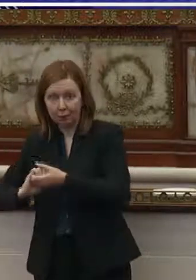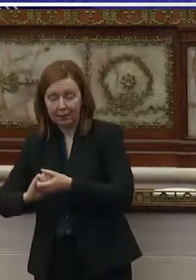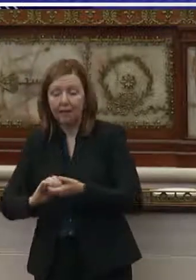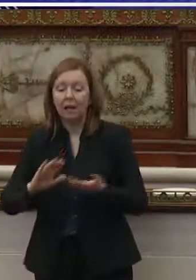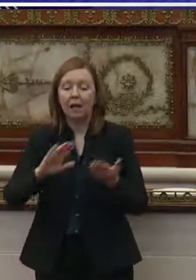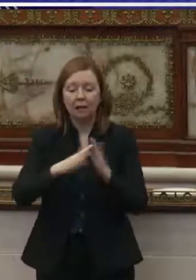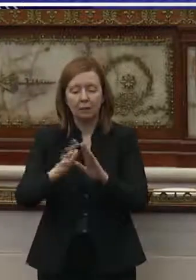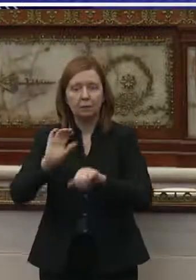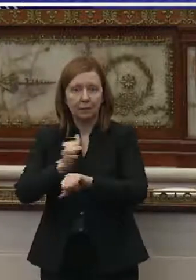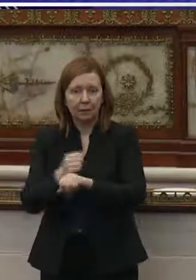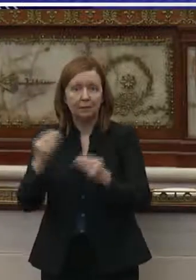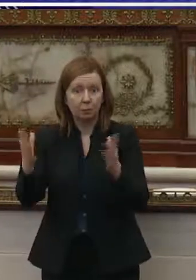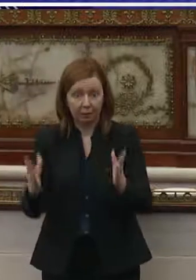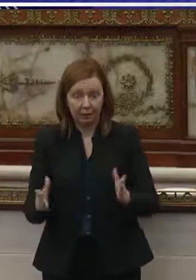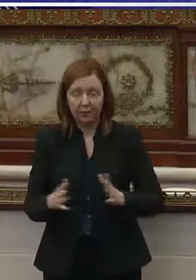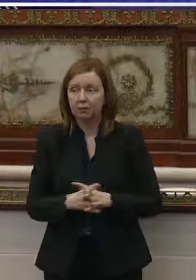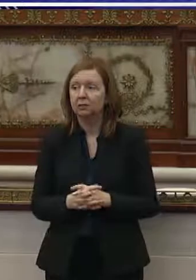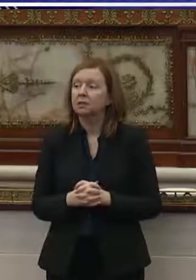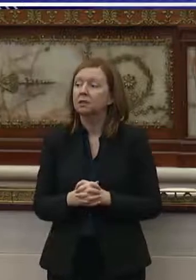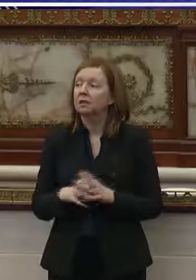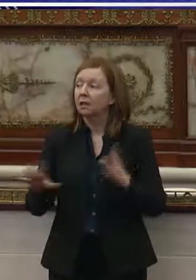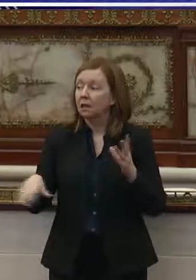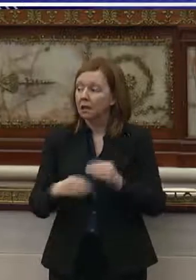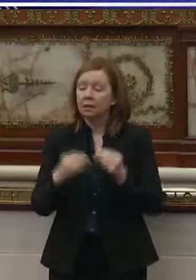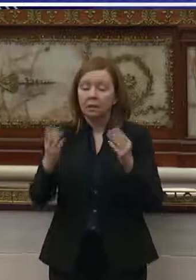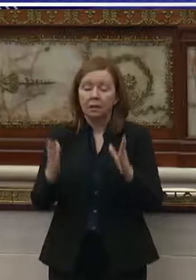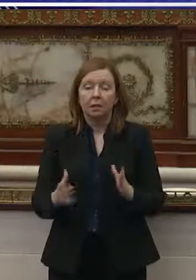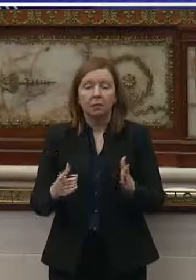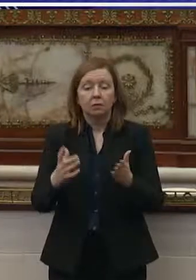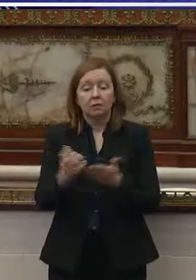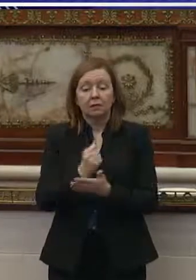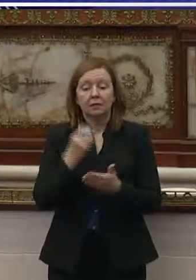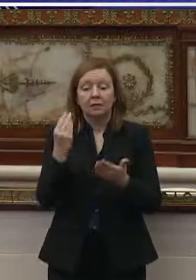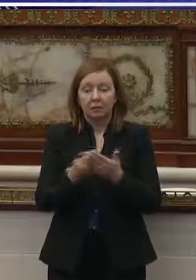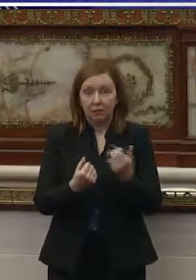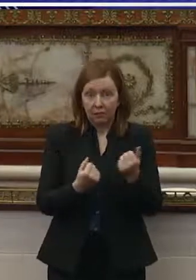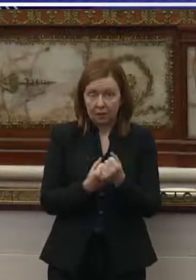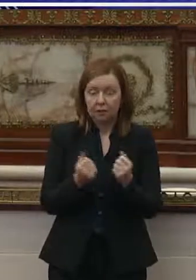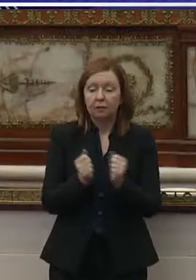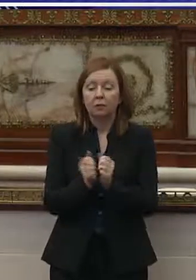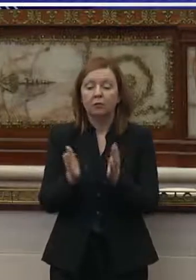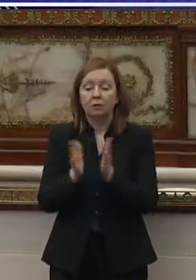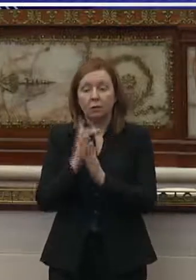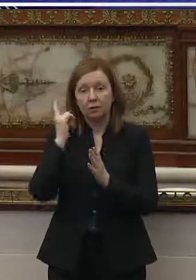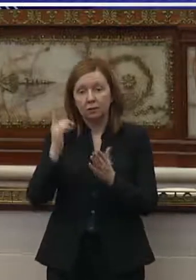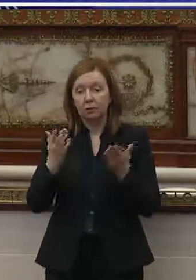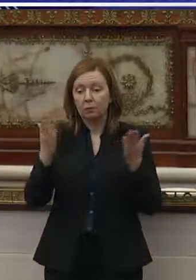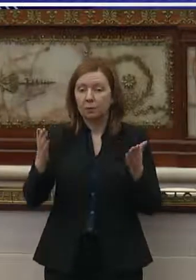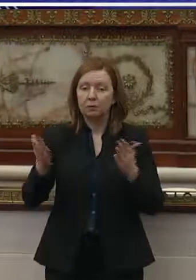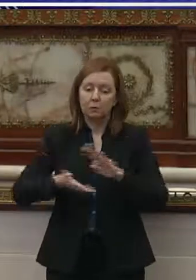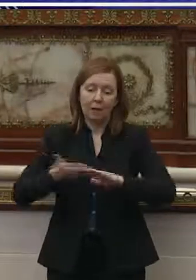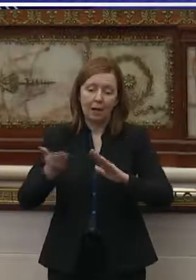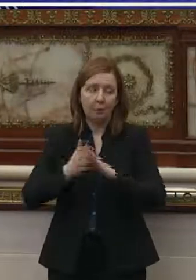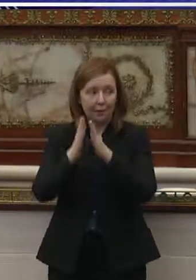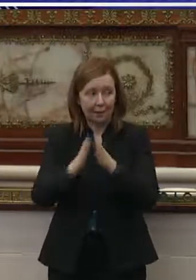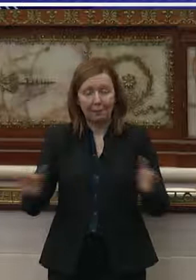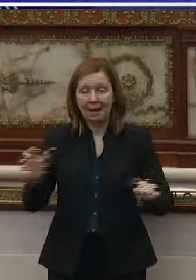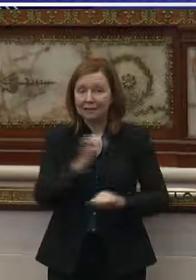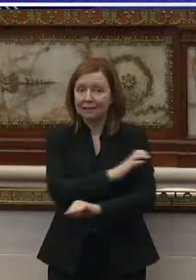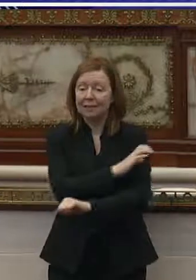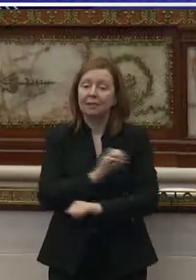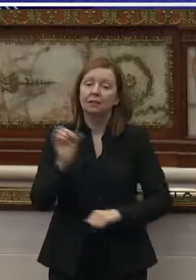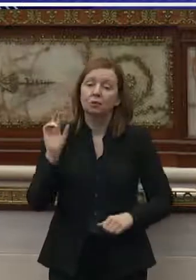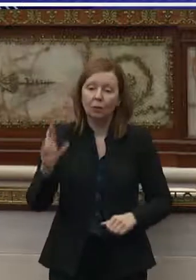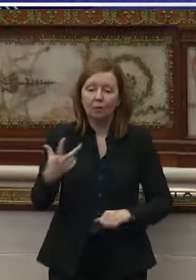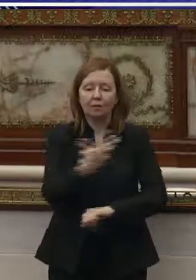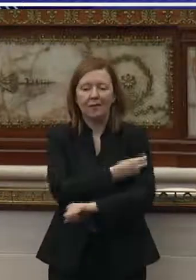community-based providers, additional providers receiving funding under a request for proposals to operate mass clinics and/or vaccinate